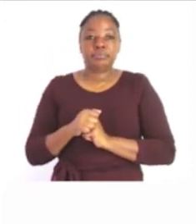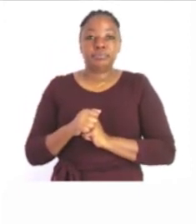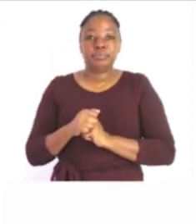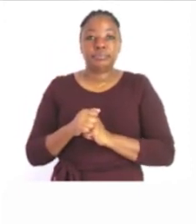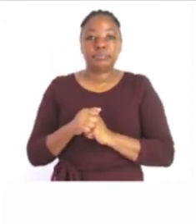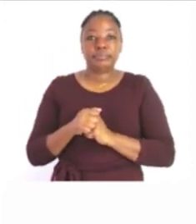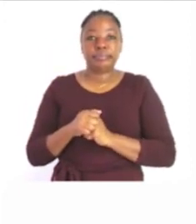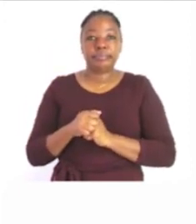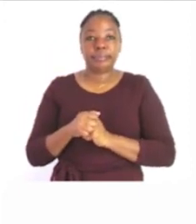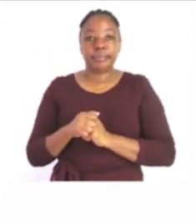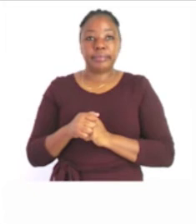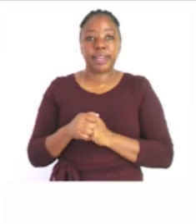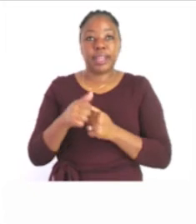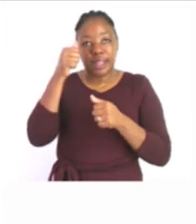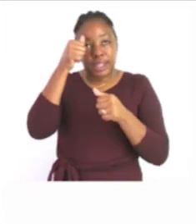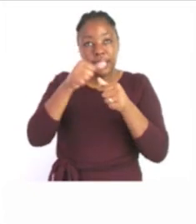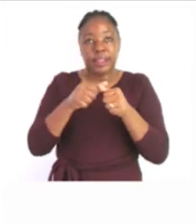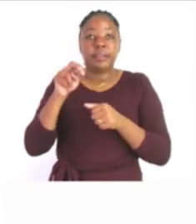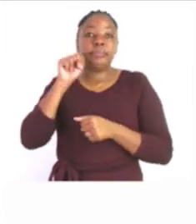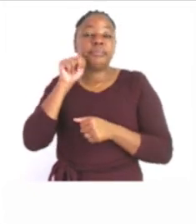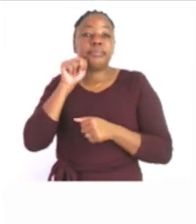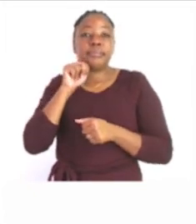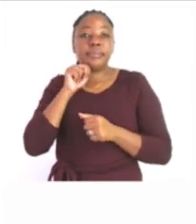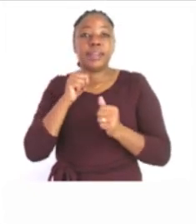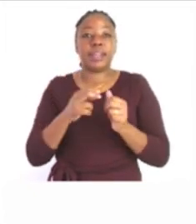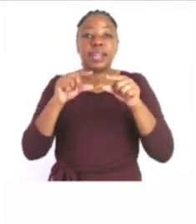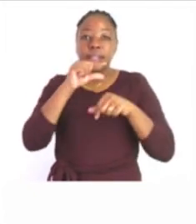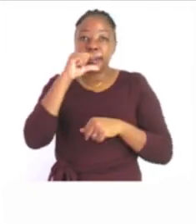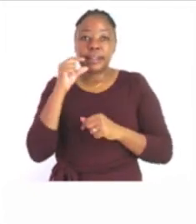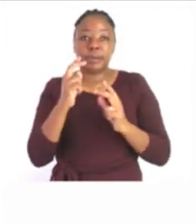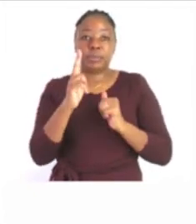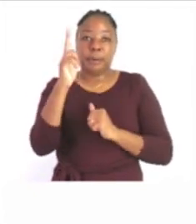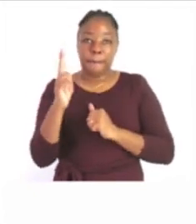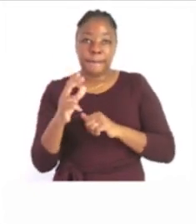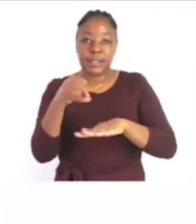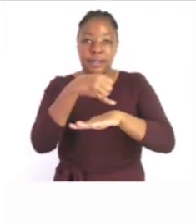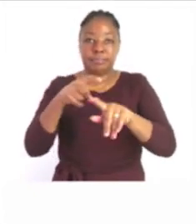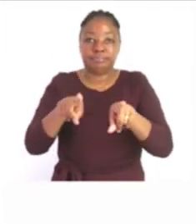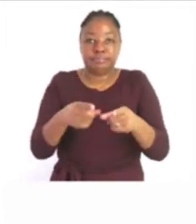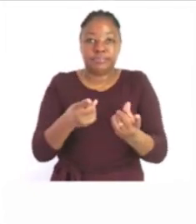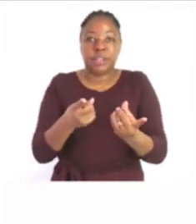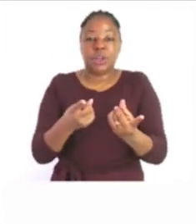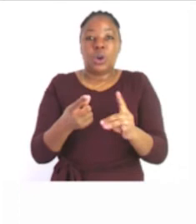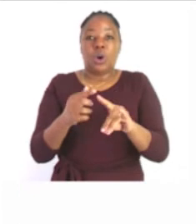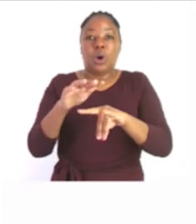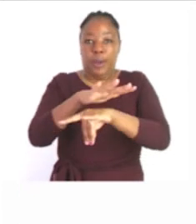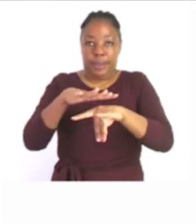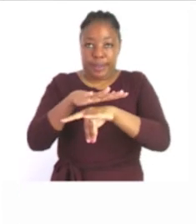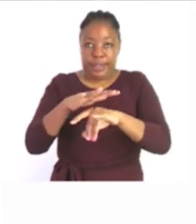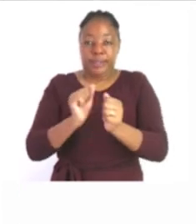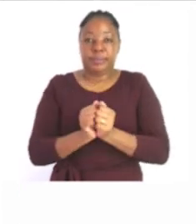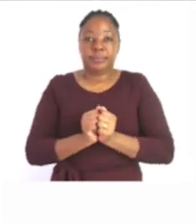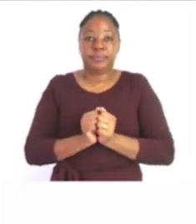of a noun, that it is a name of a person, animal, place, or a thing. And when you're filling